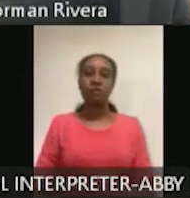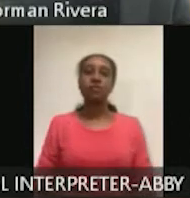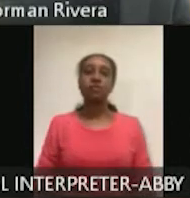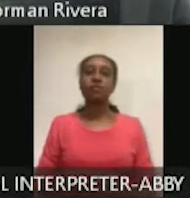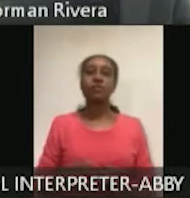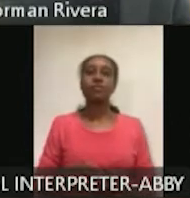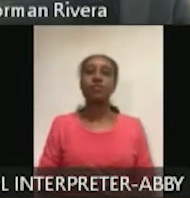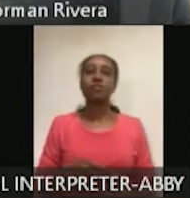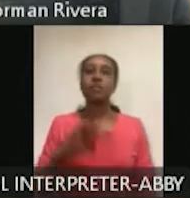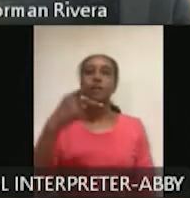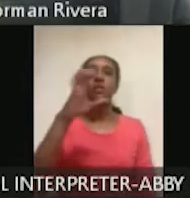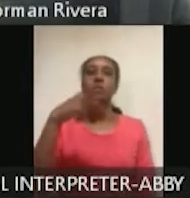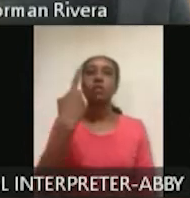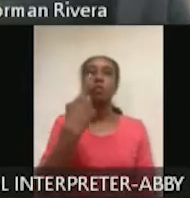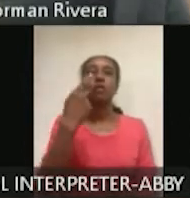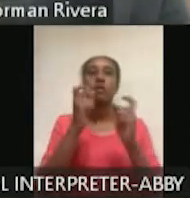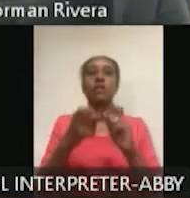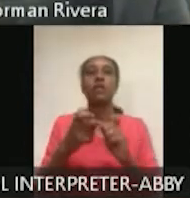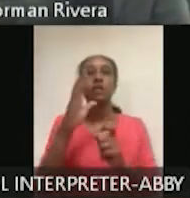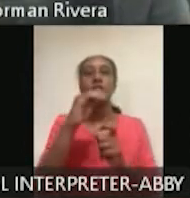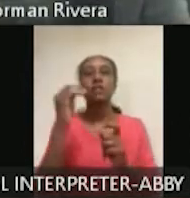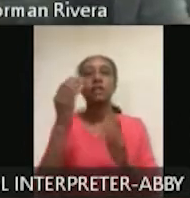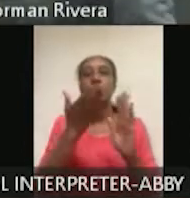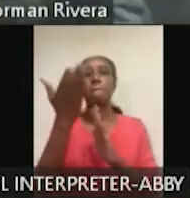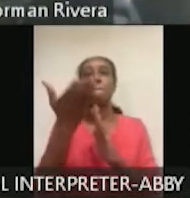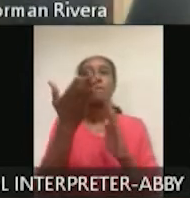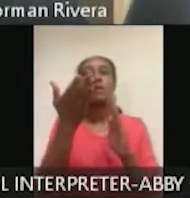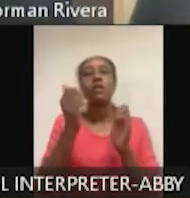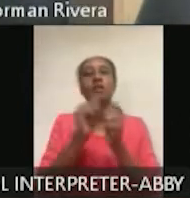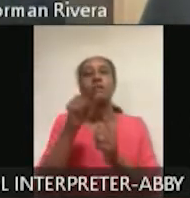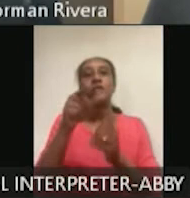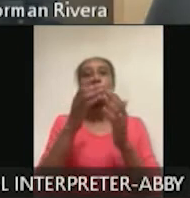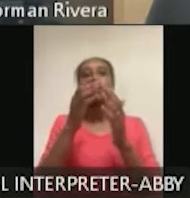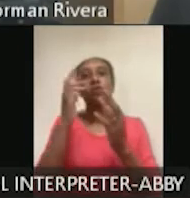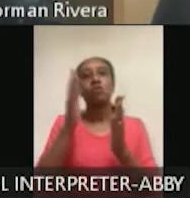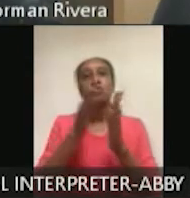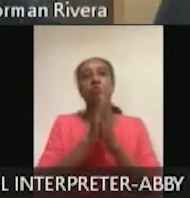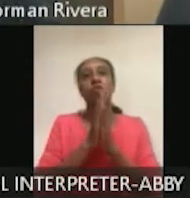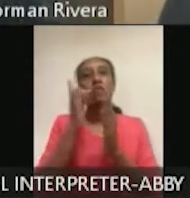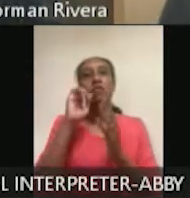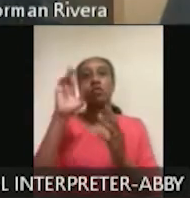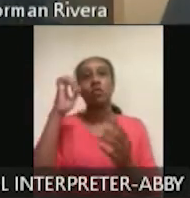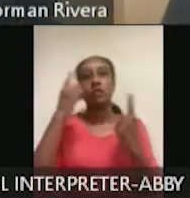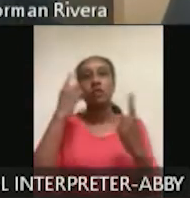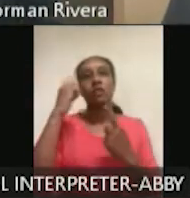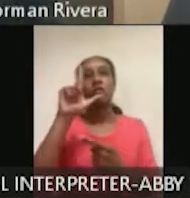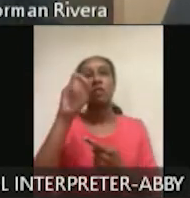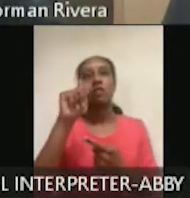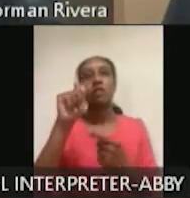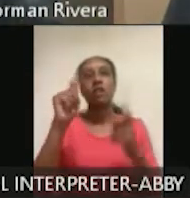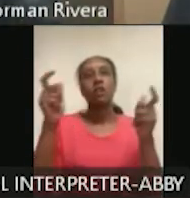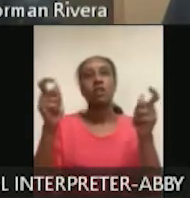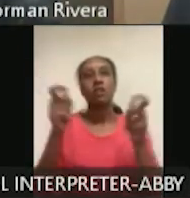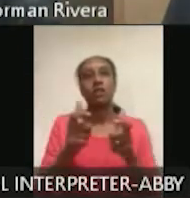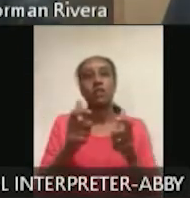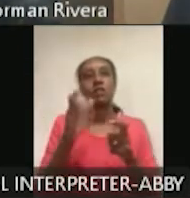The TCP 1 was revised and submitted with this reconsideration request to account for the lot reduction and